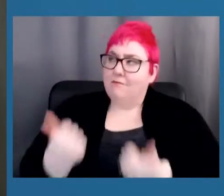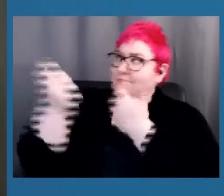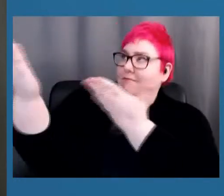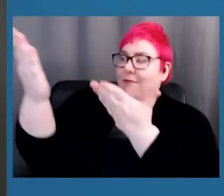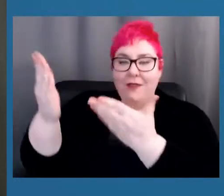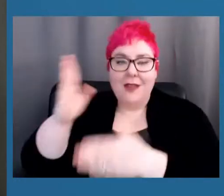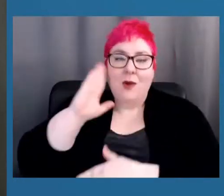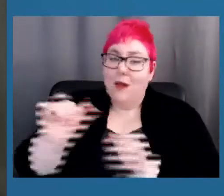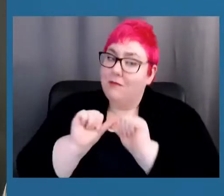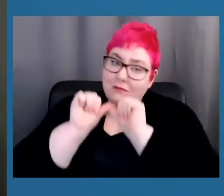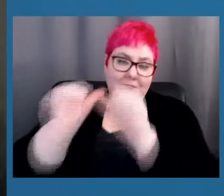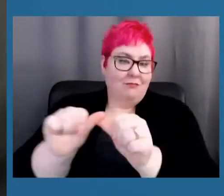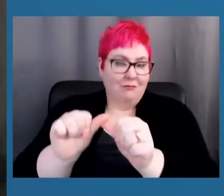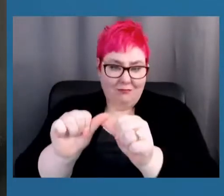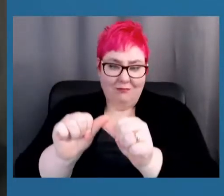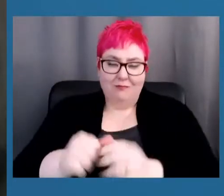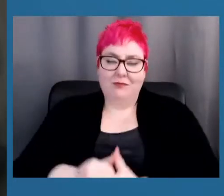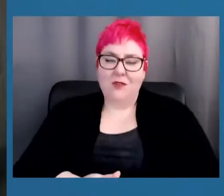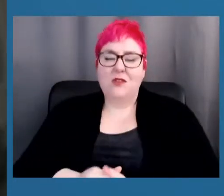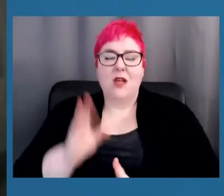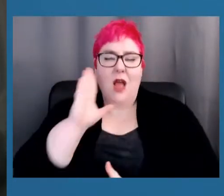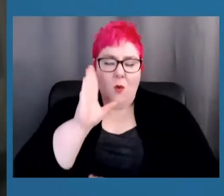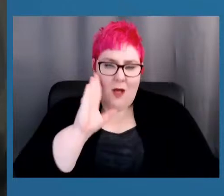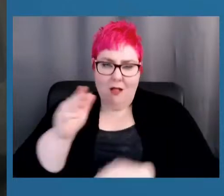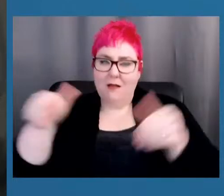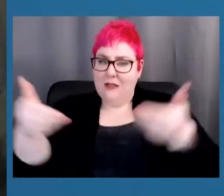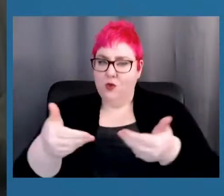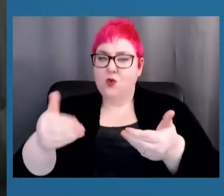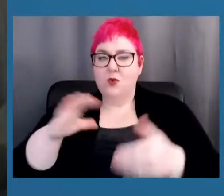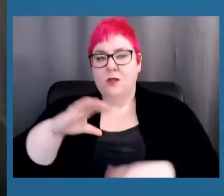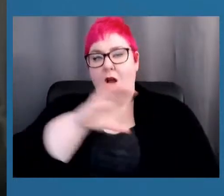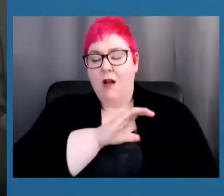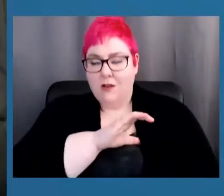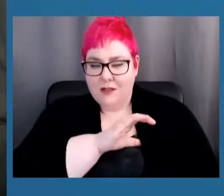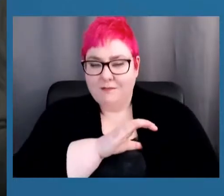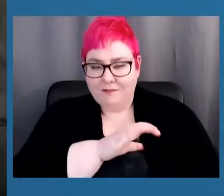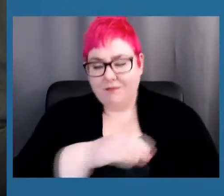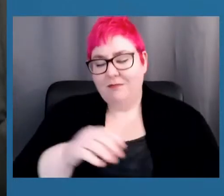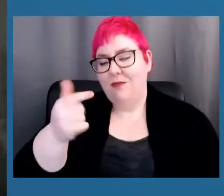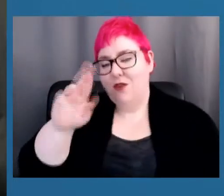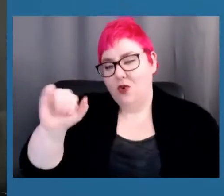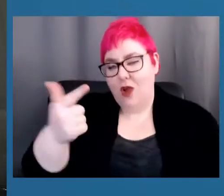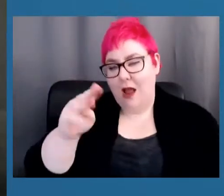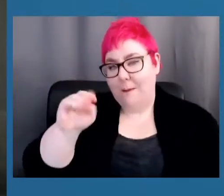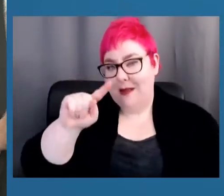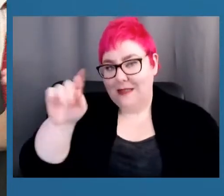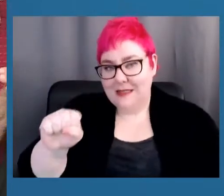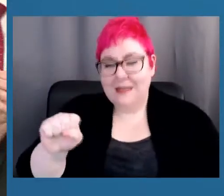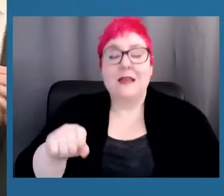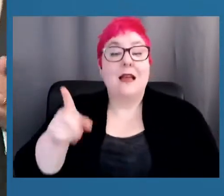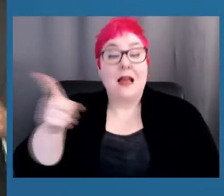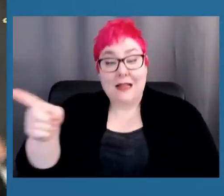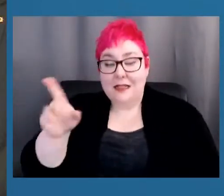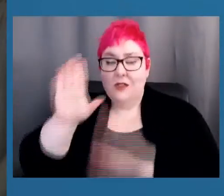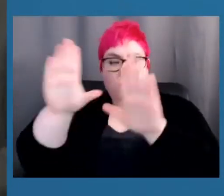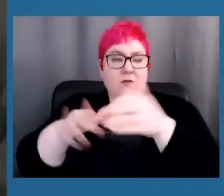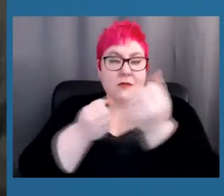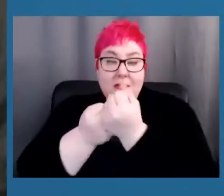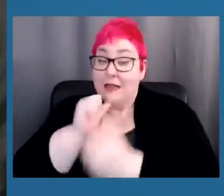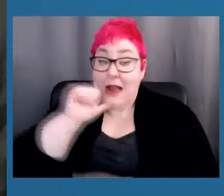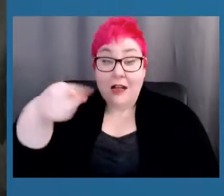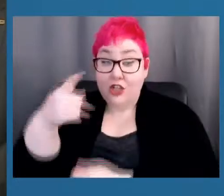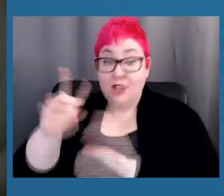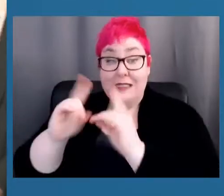way to the end. Let me introduce Congressman Greg Meeks, a tremendous, tremendous champion, not for his district, but for this